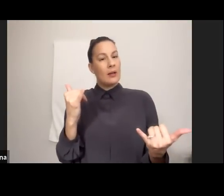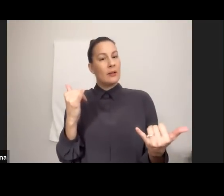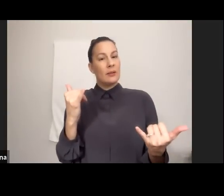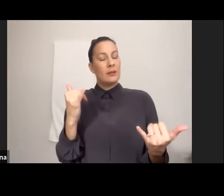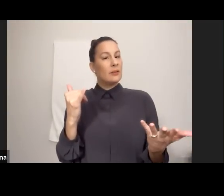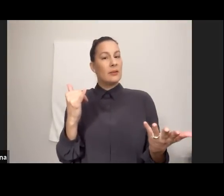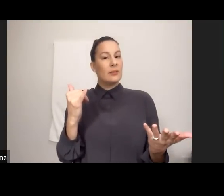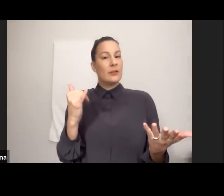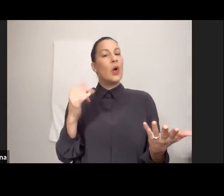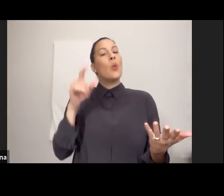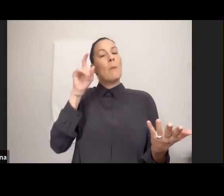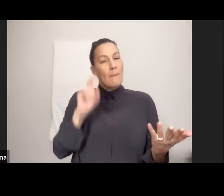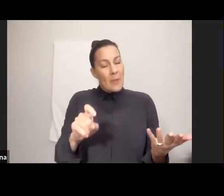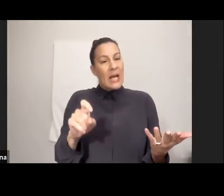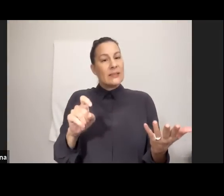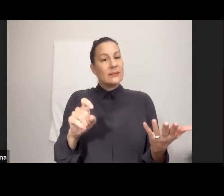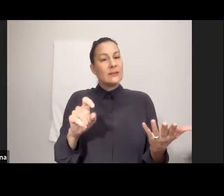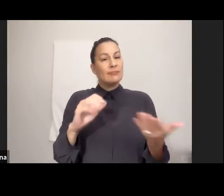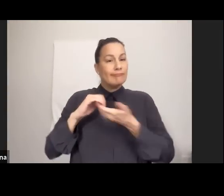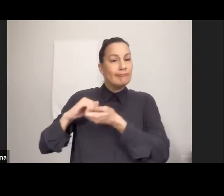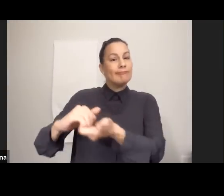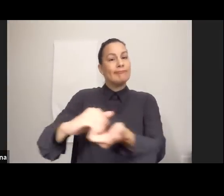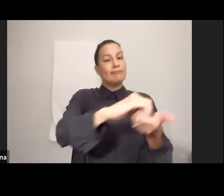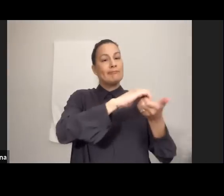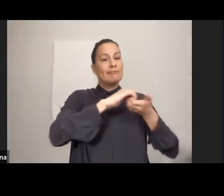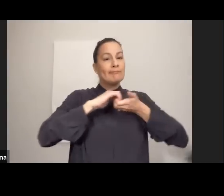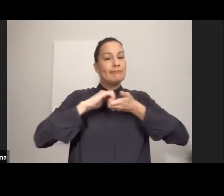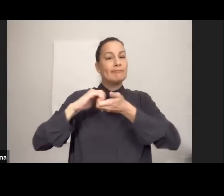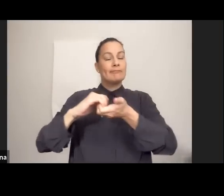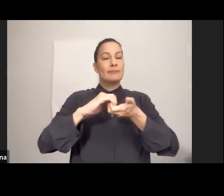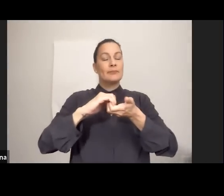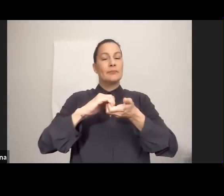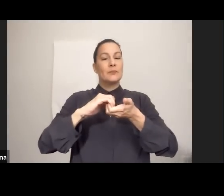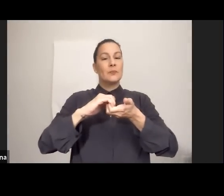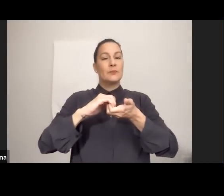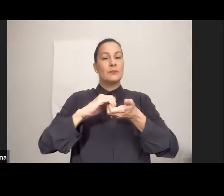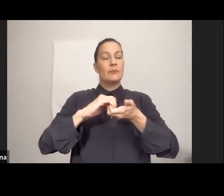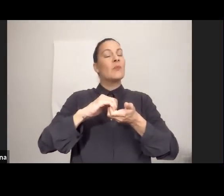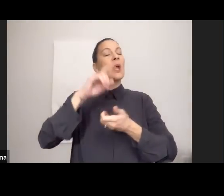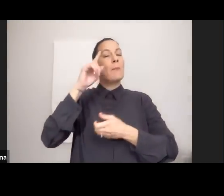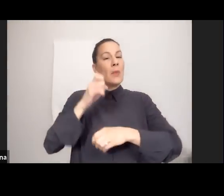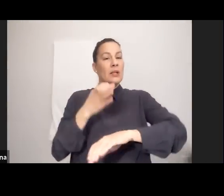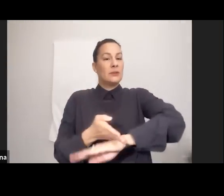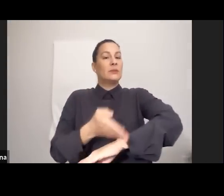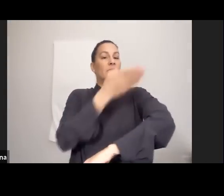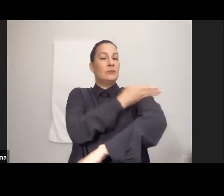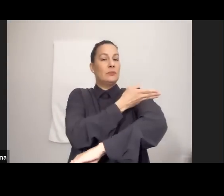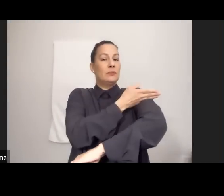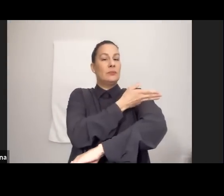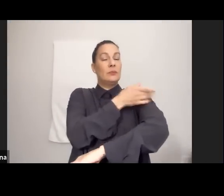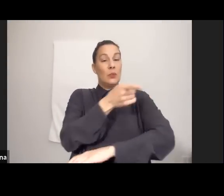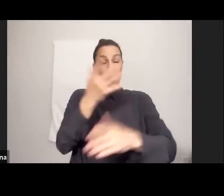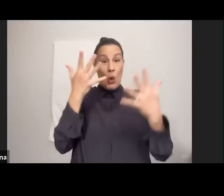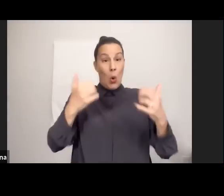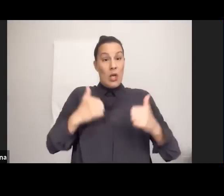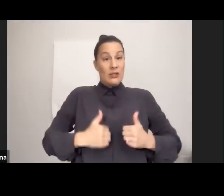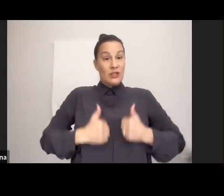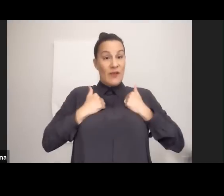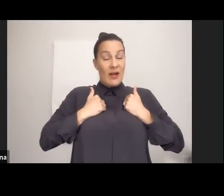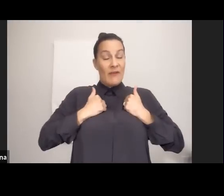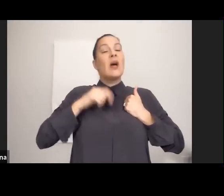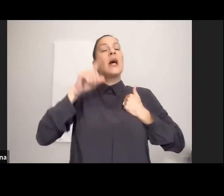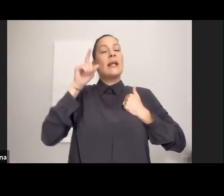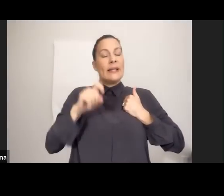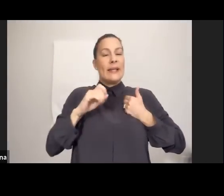get along. We gotta do better. We need to do better. If we want to survive, we need to do better. I get along